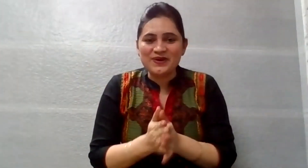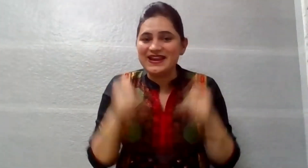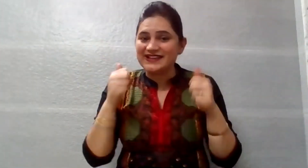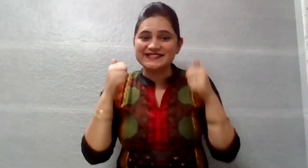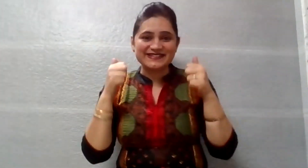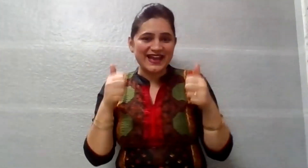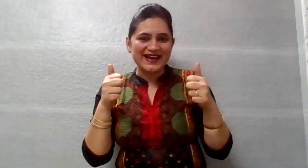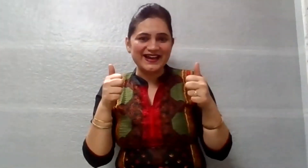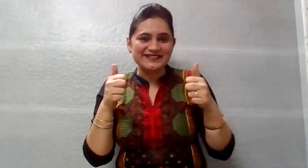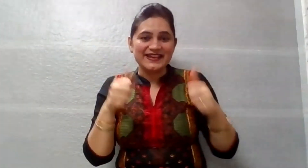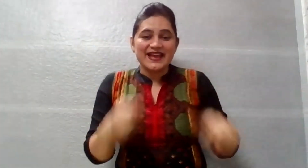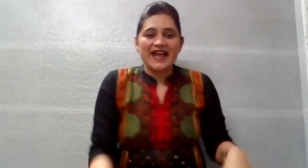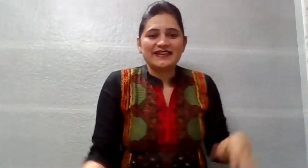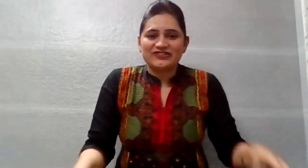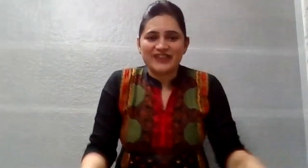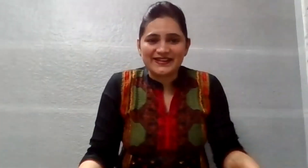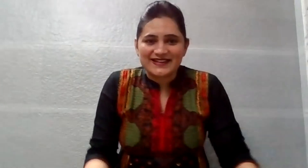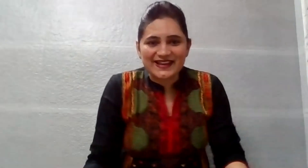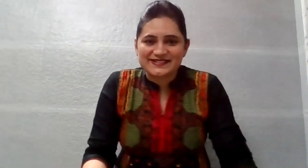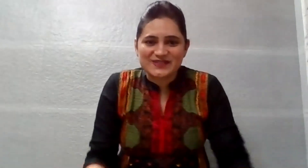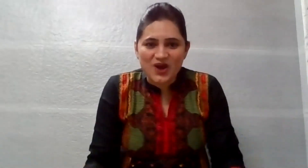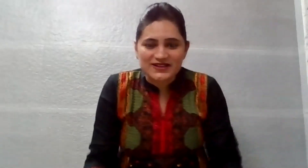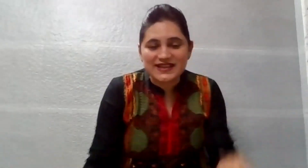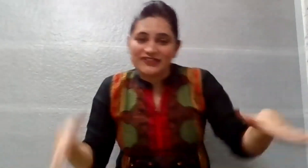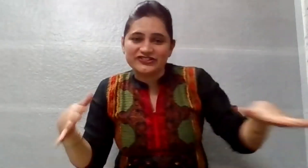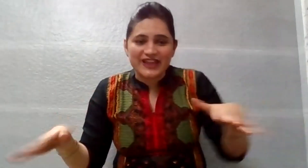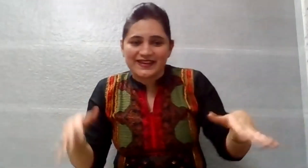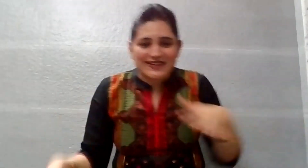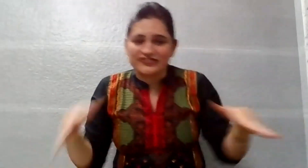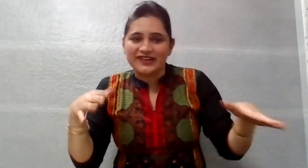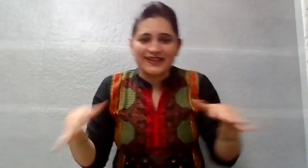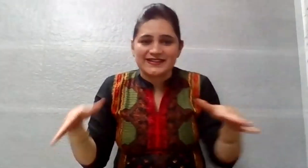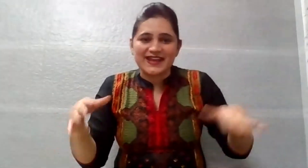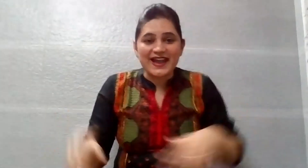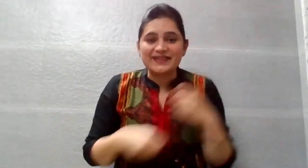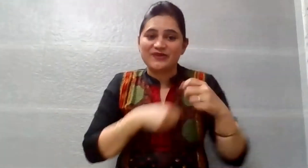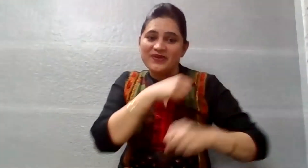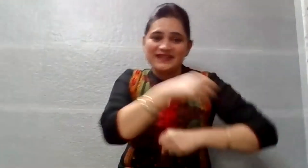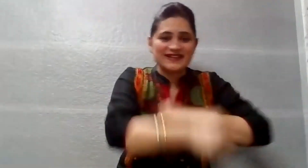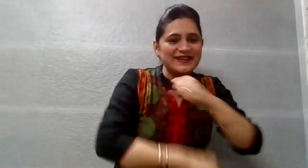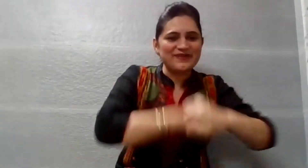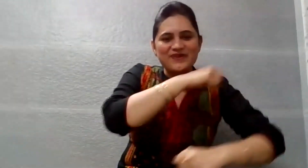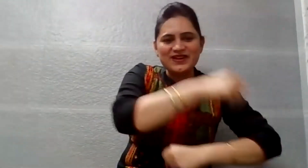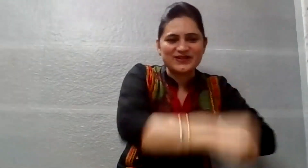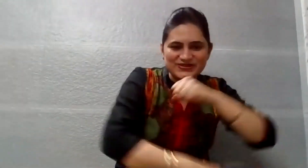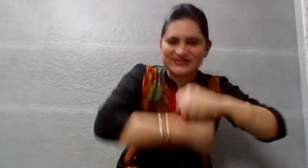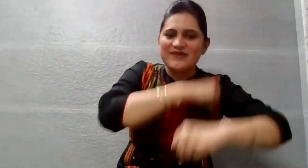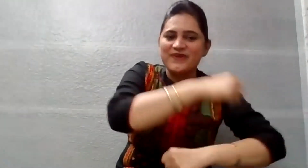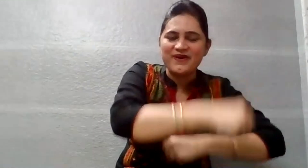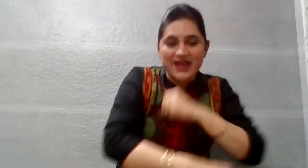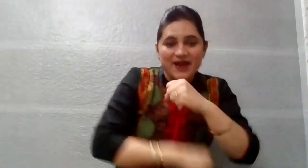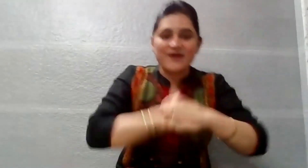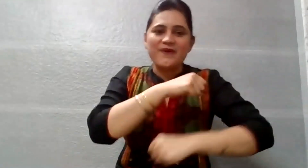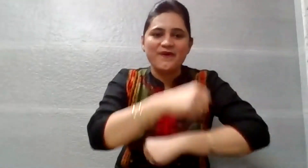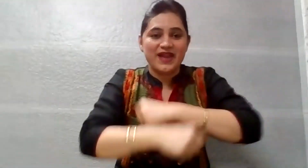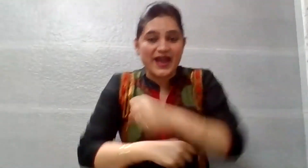So let's start. I can shake it like a salt. Shake it. Shake it. I can roll it like a roller coaster.